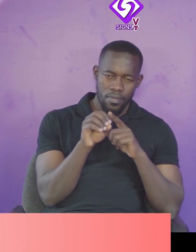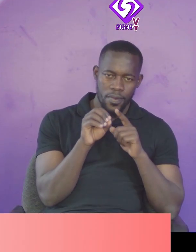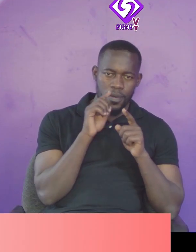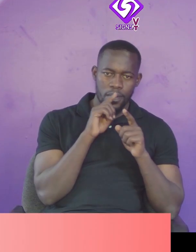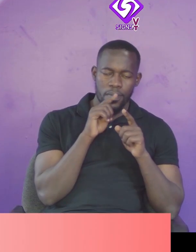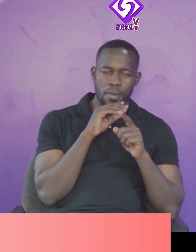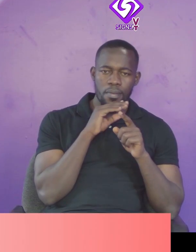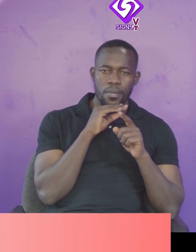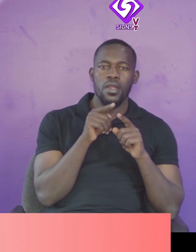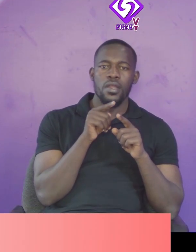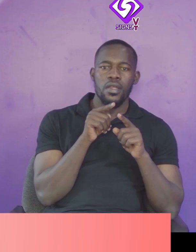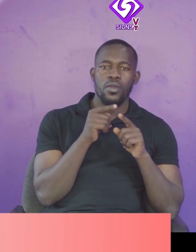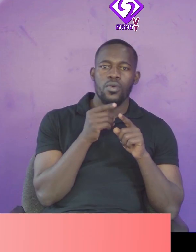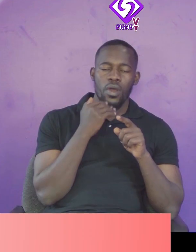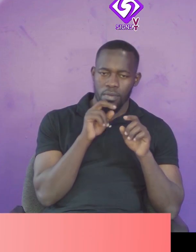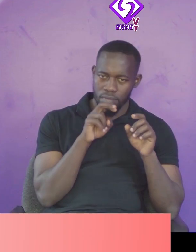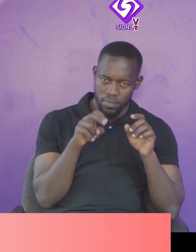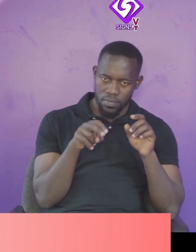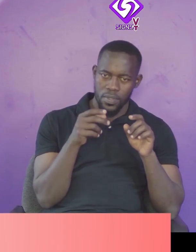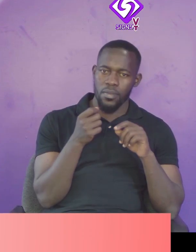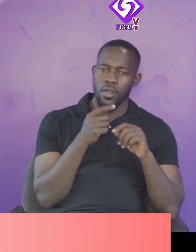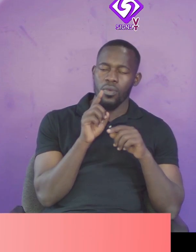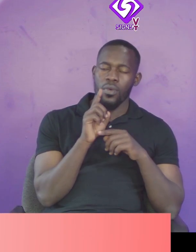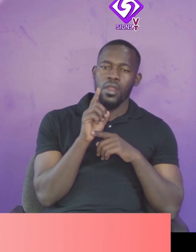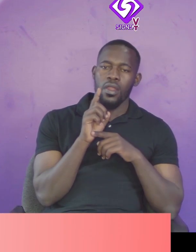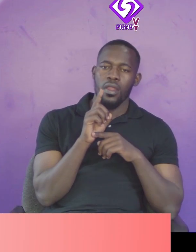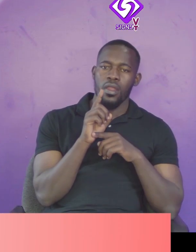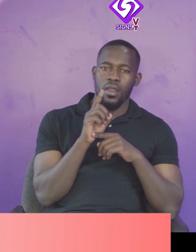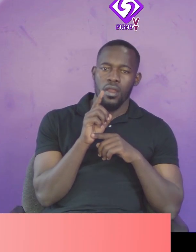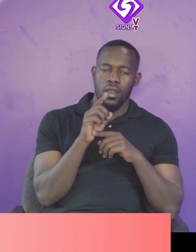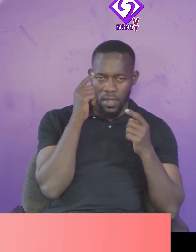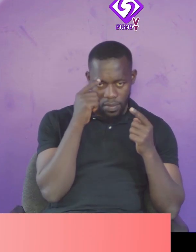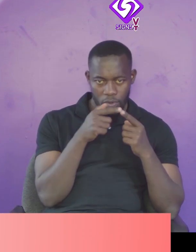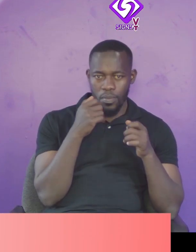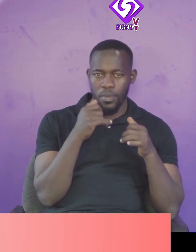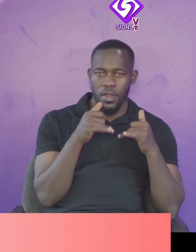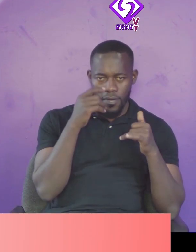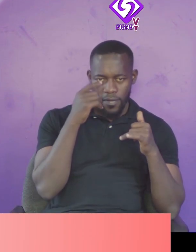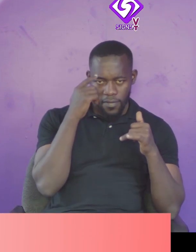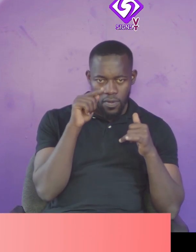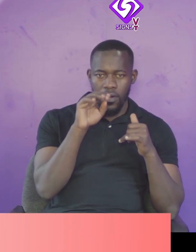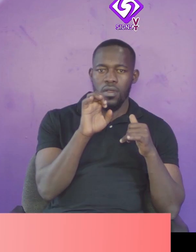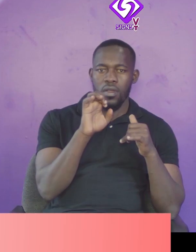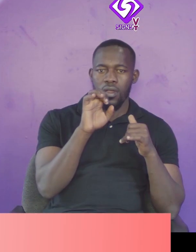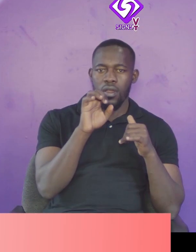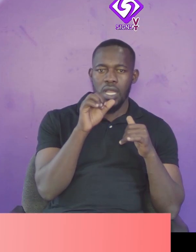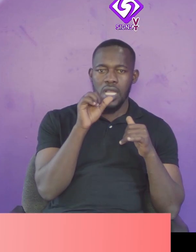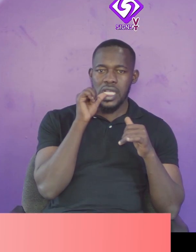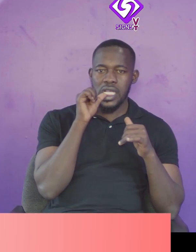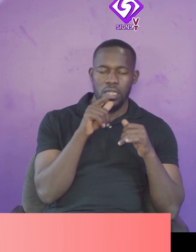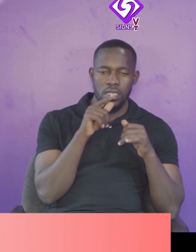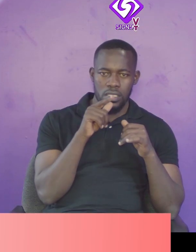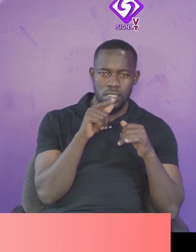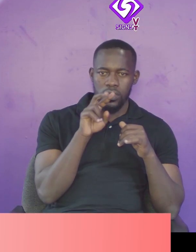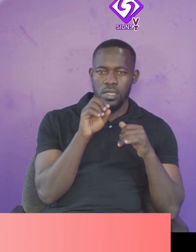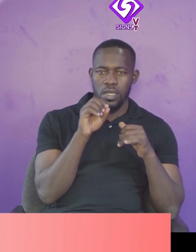that he leaves in January. Remember, he is aiming to play for England in the 2026 World Cup, to feature